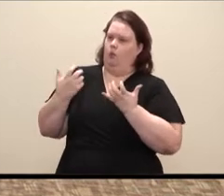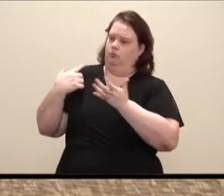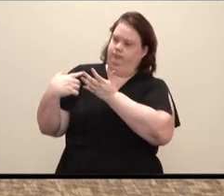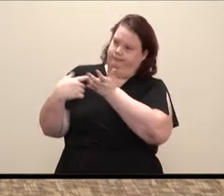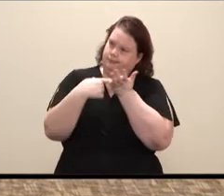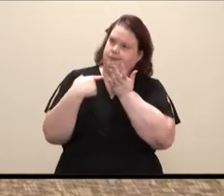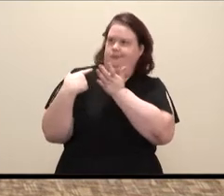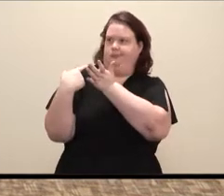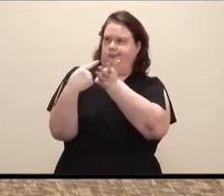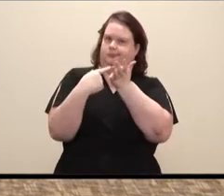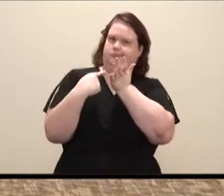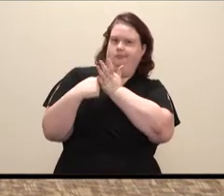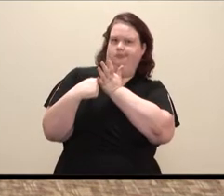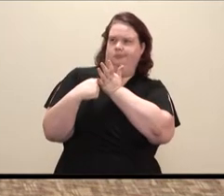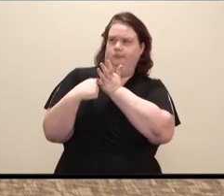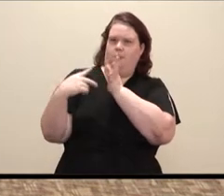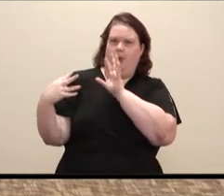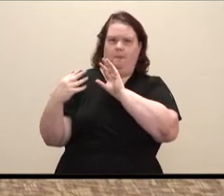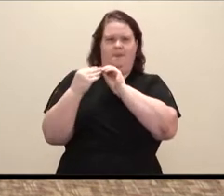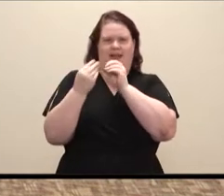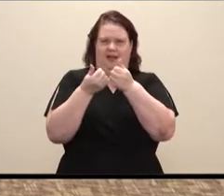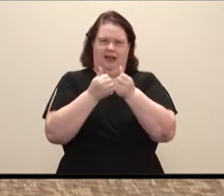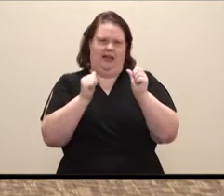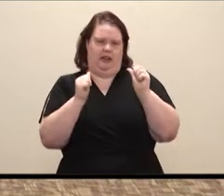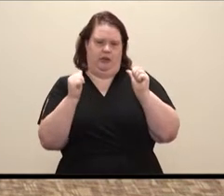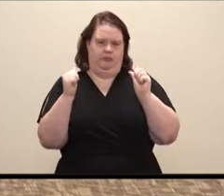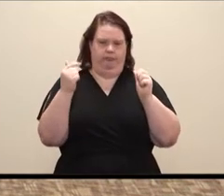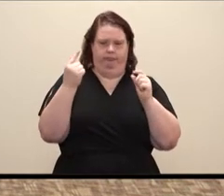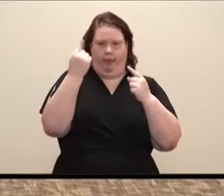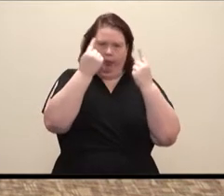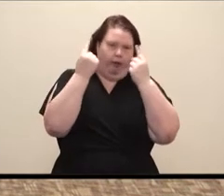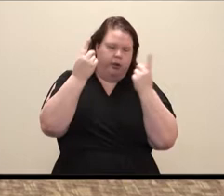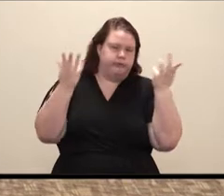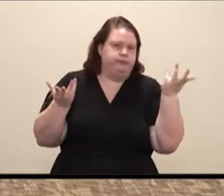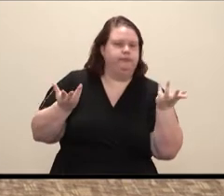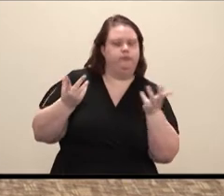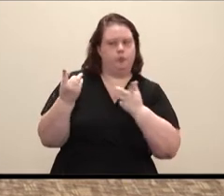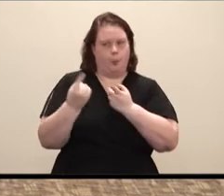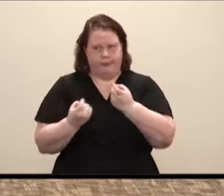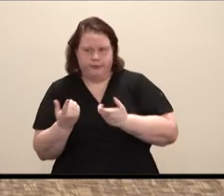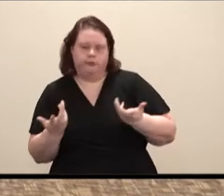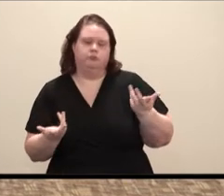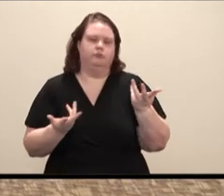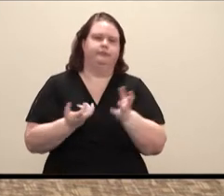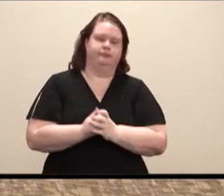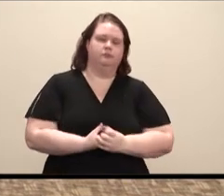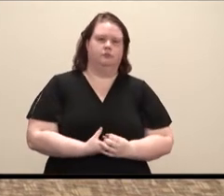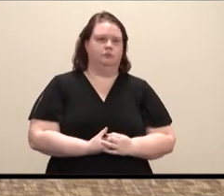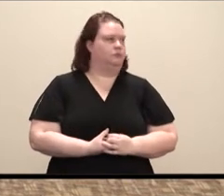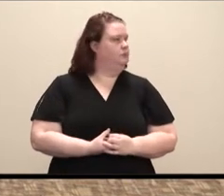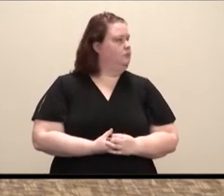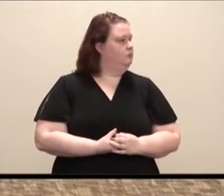the meeting and any thing you wanted to share, or any thoughts and questions?